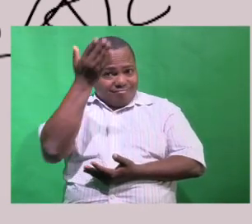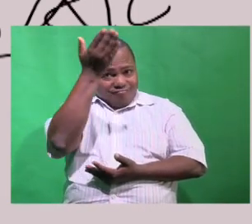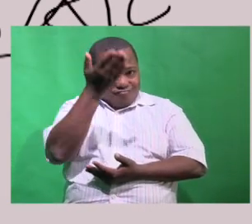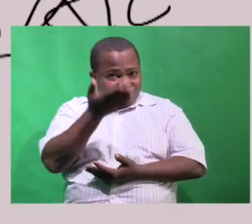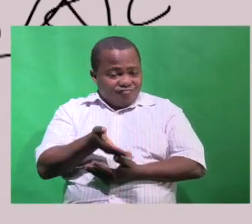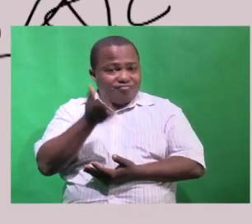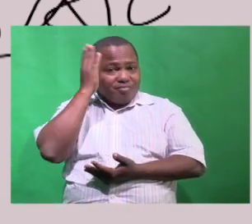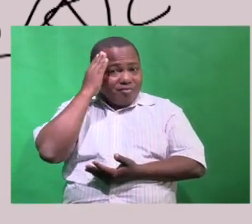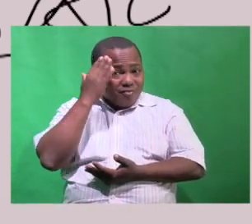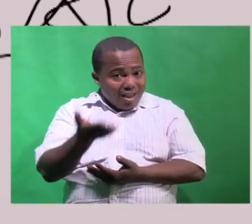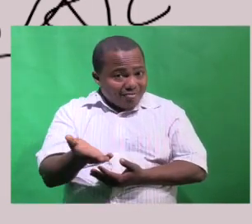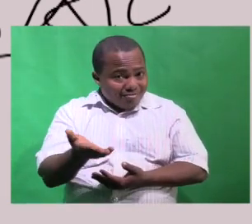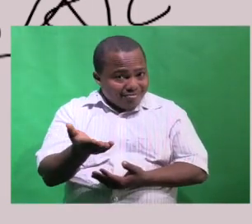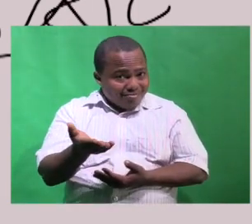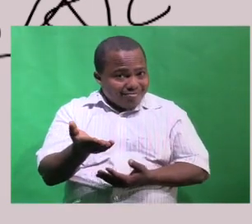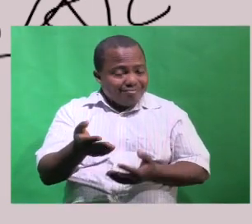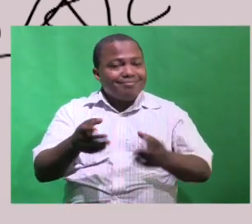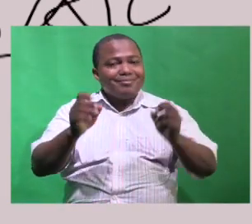Okay.